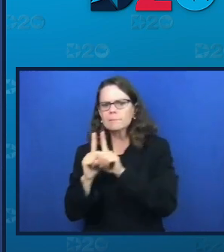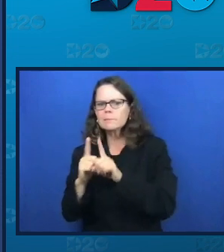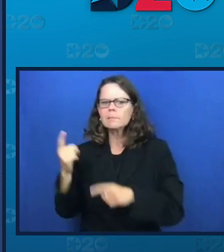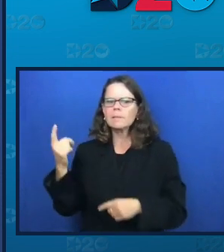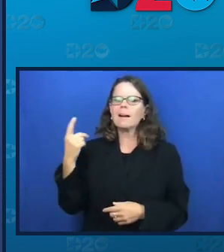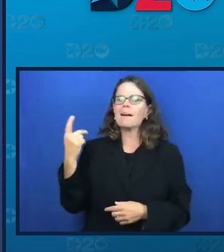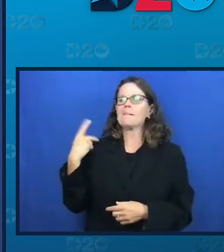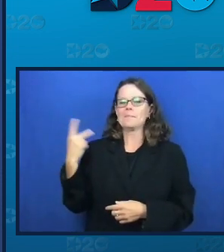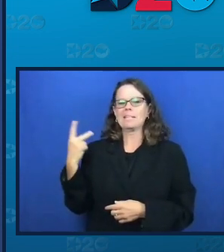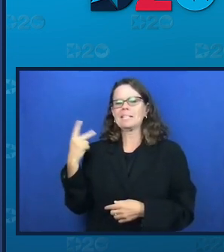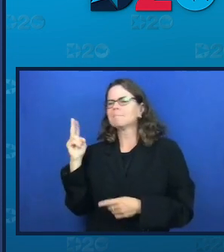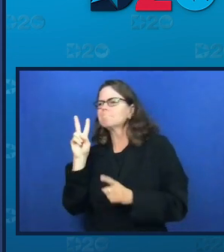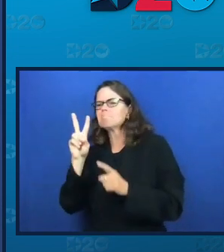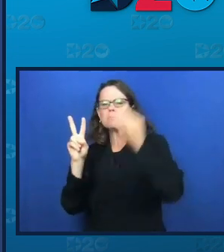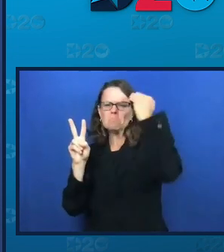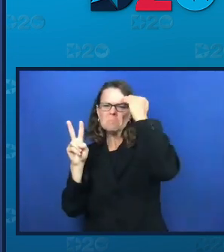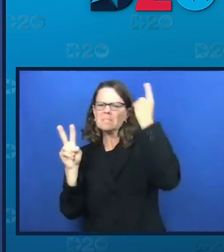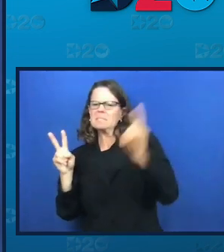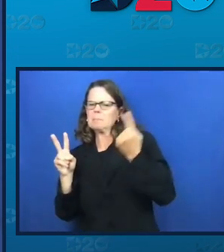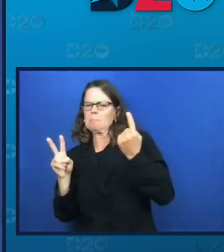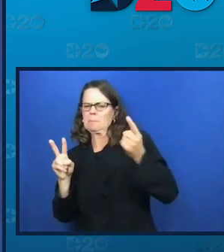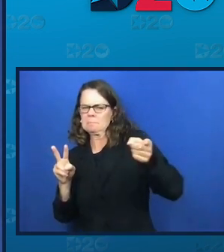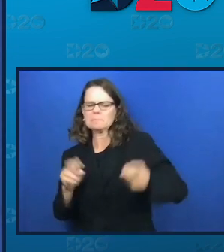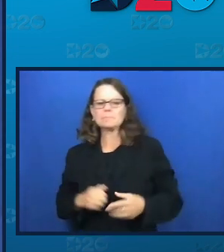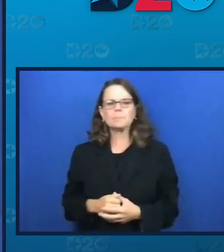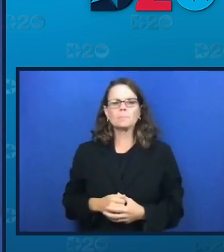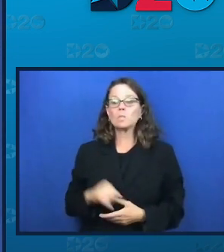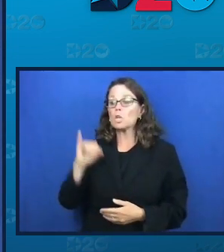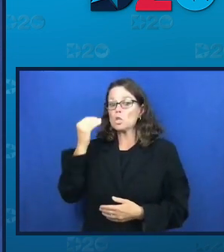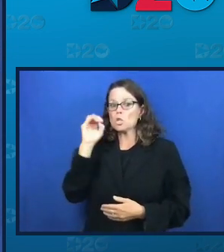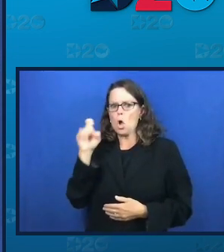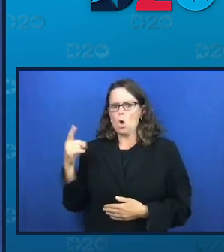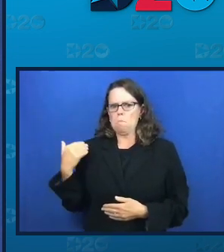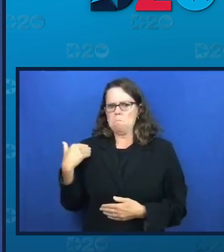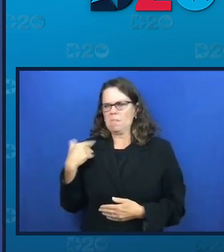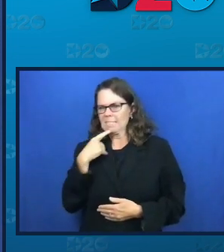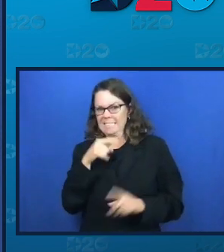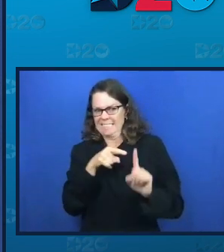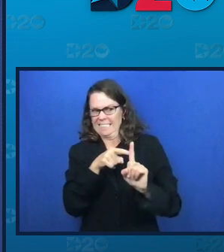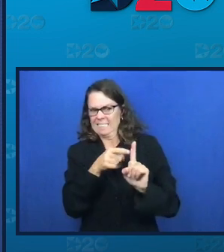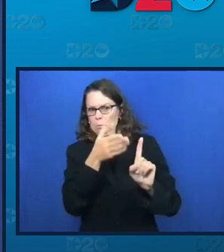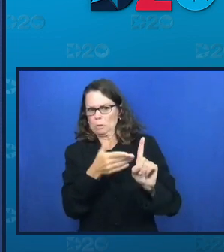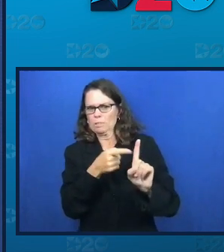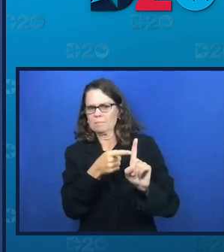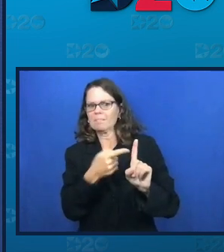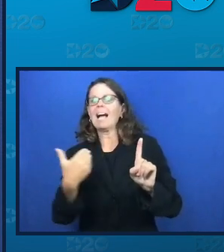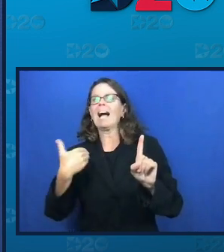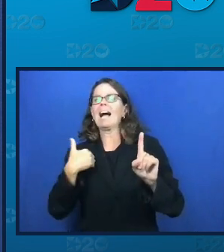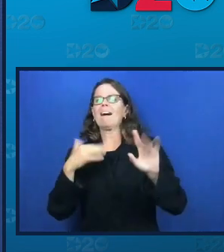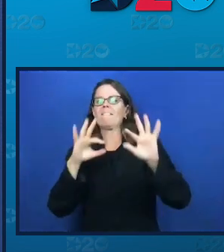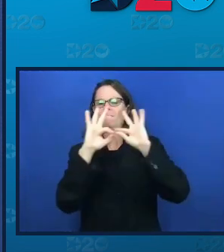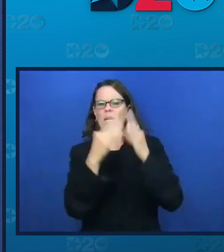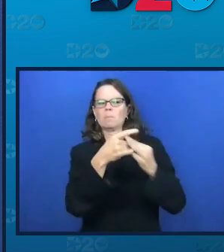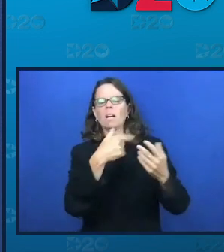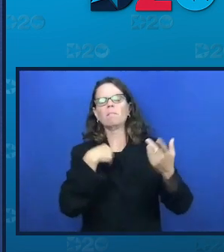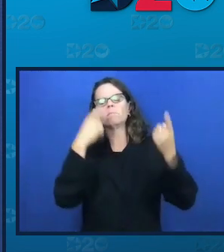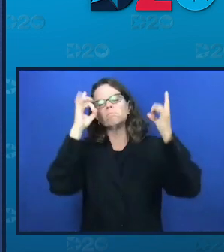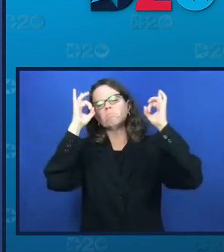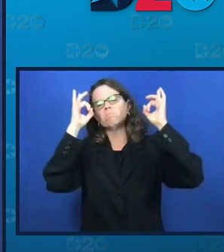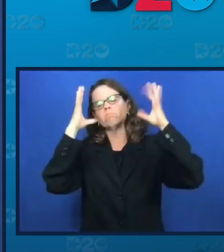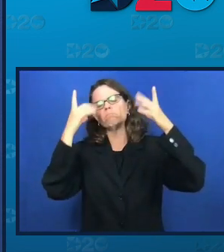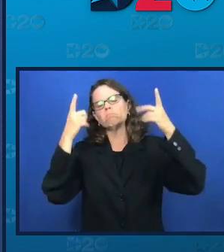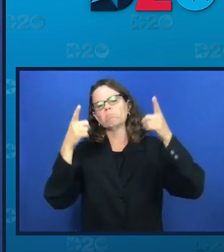me know that that was somebody who'd gone through a family tragedy that, that Joe somehow knew about. And just thought it was important for me to know